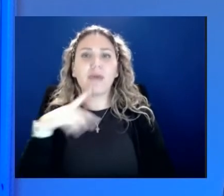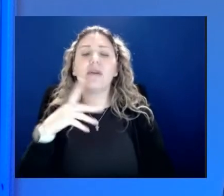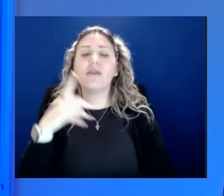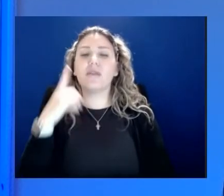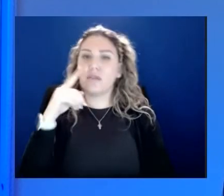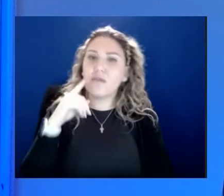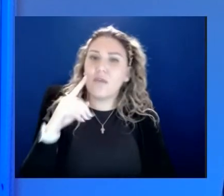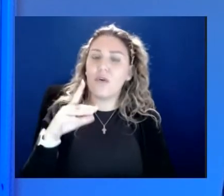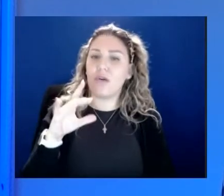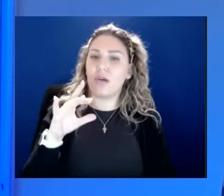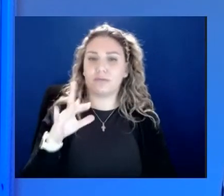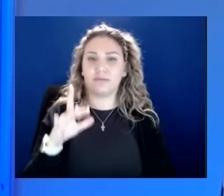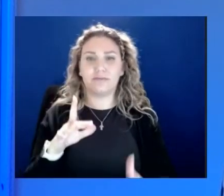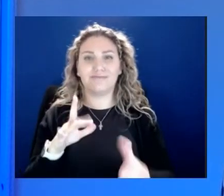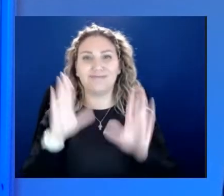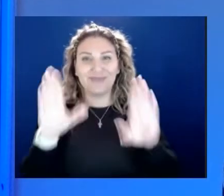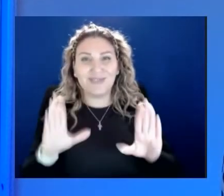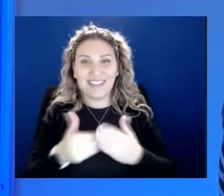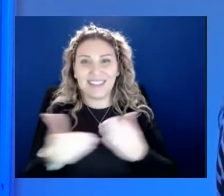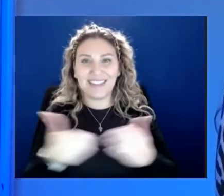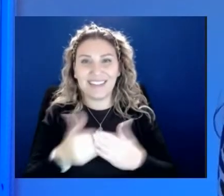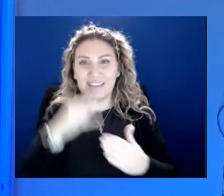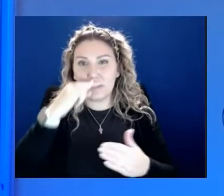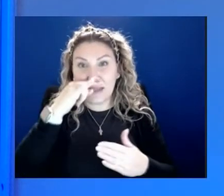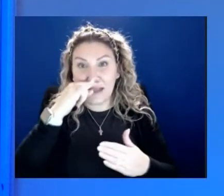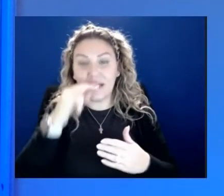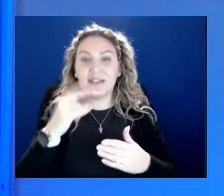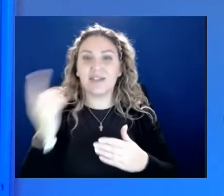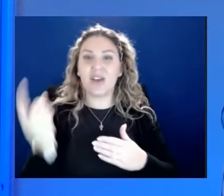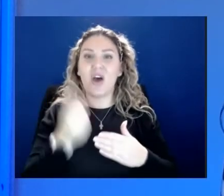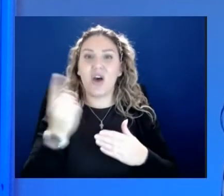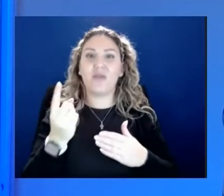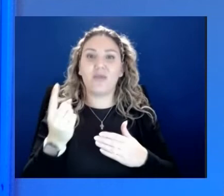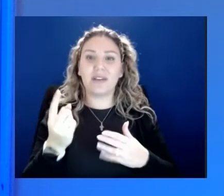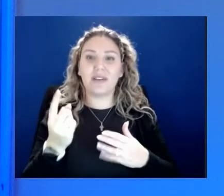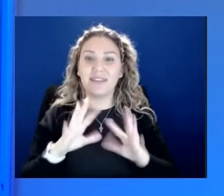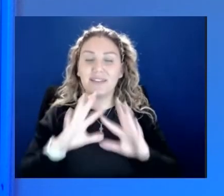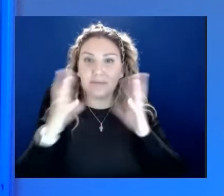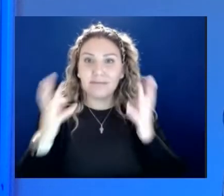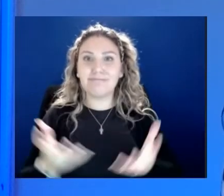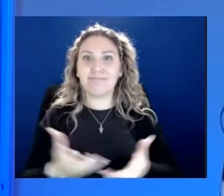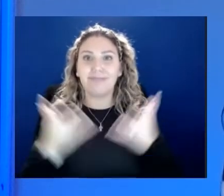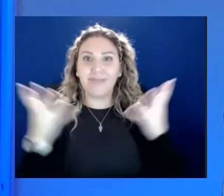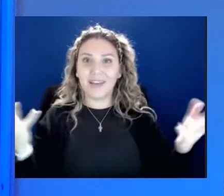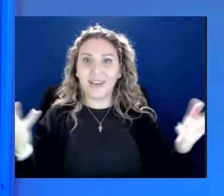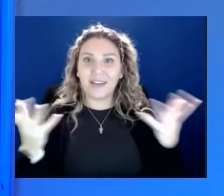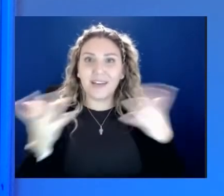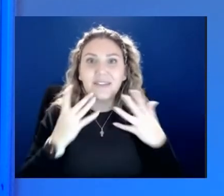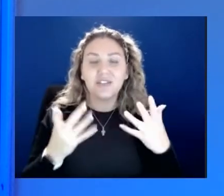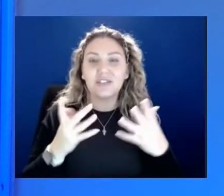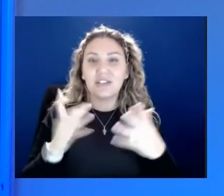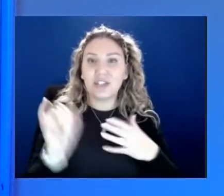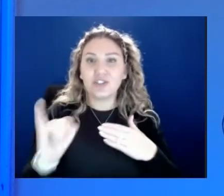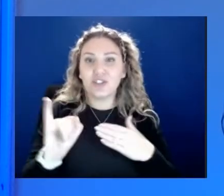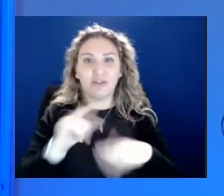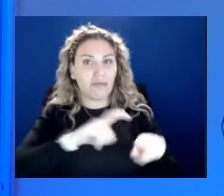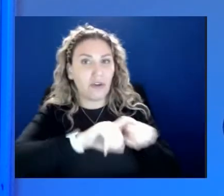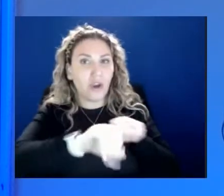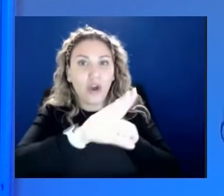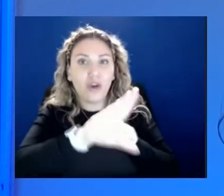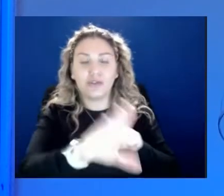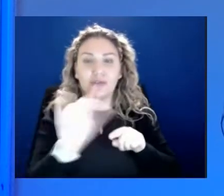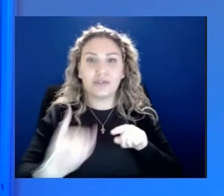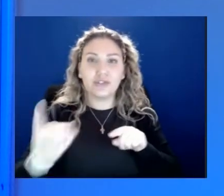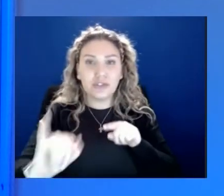things about kids is they are almost always universally insured. Call your insurance company. They have case managers. It's